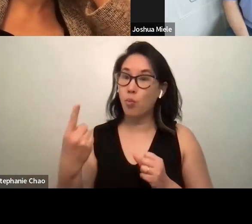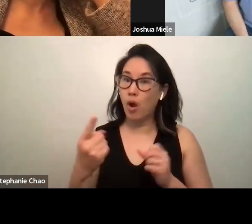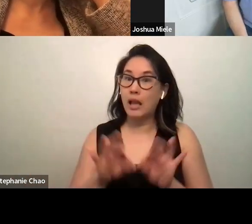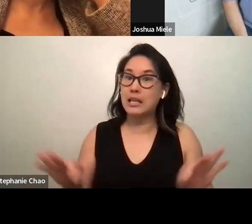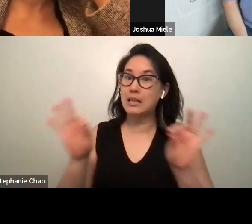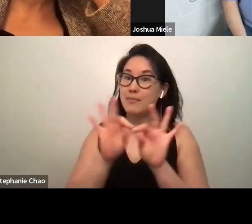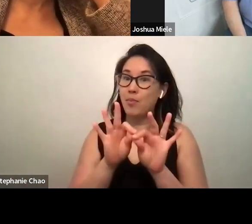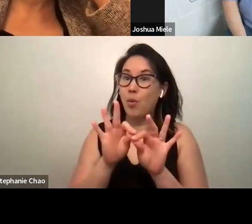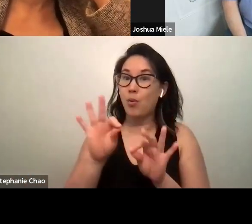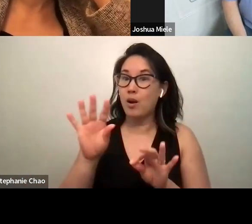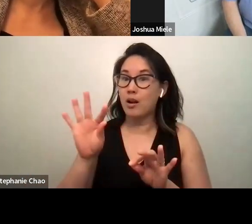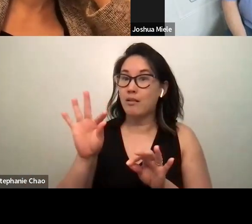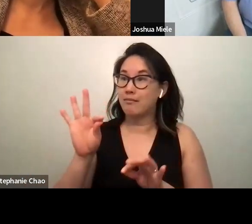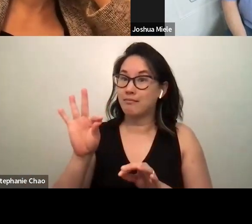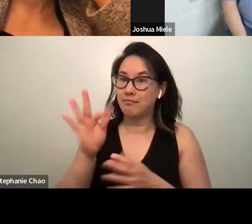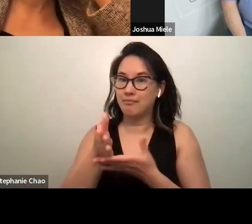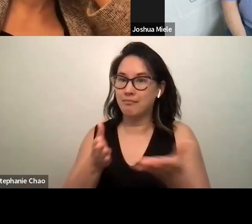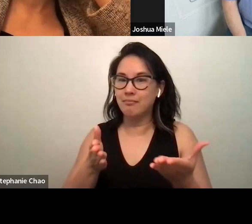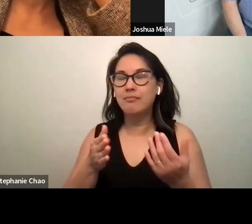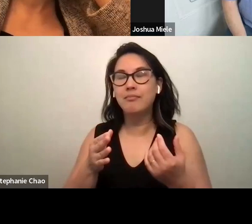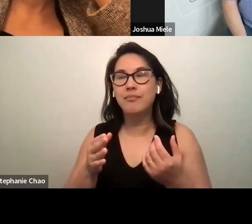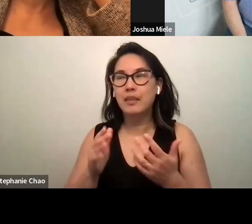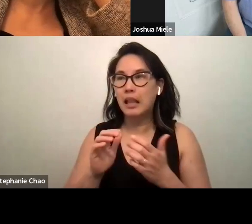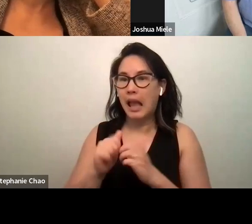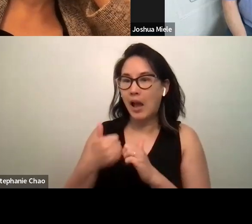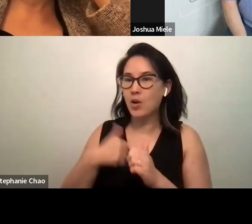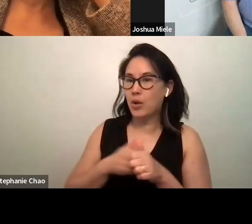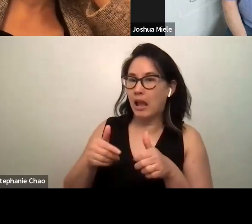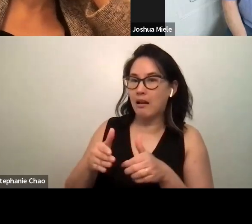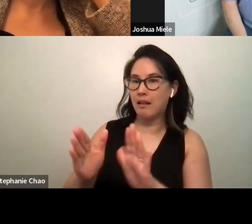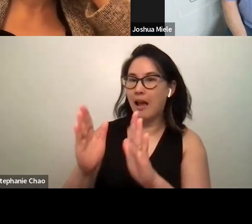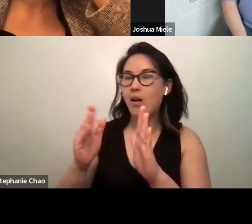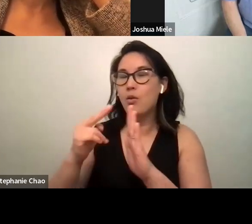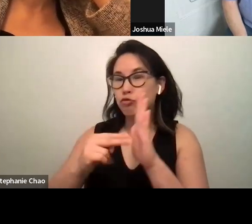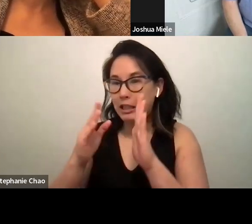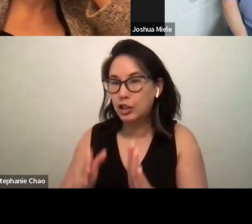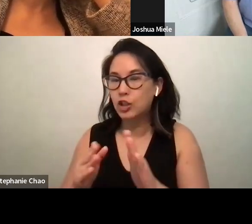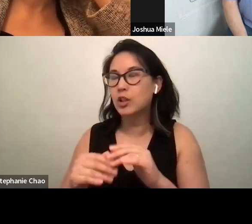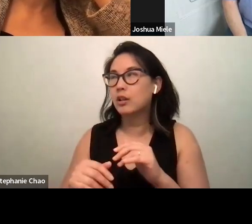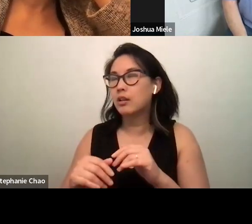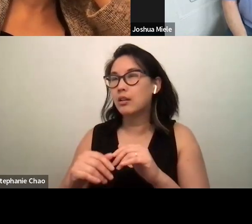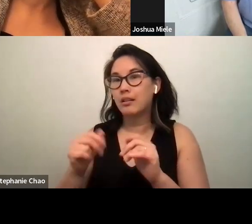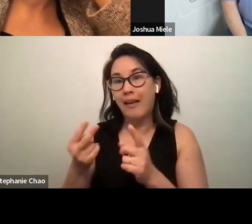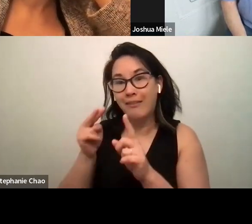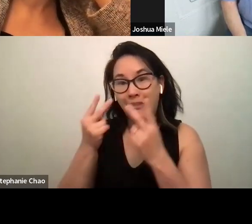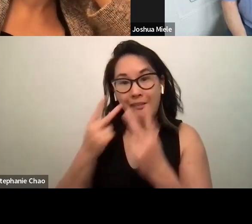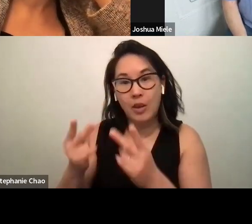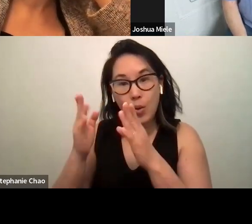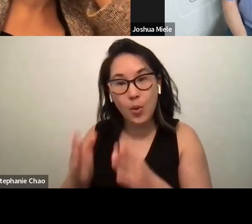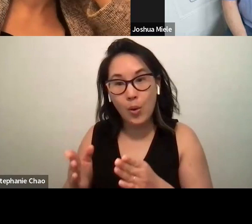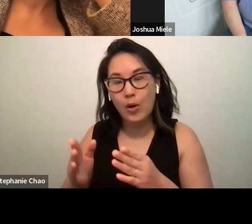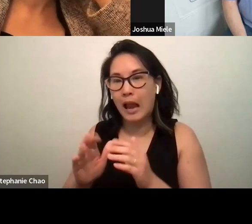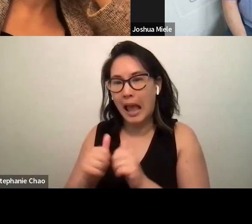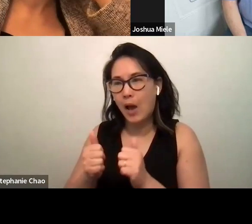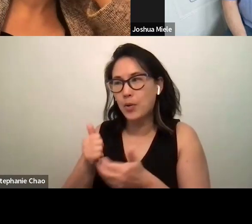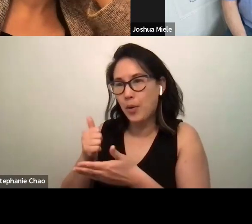how to allow a reader, a viewer, a consumer of this material to zoom in and